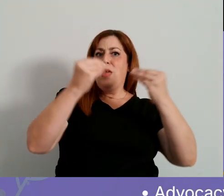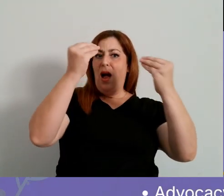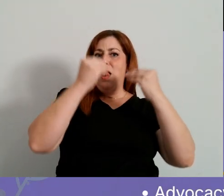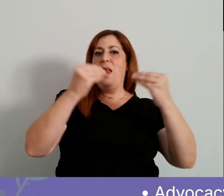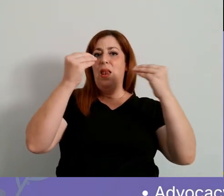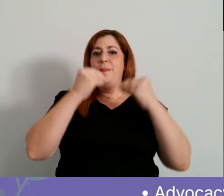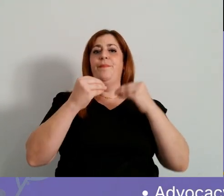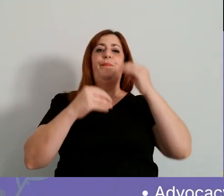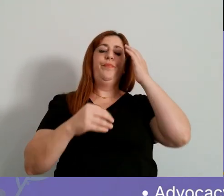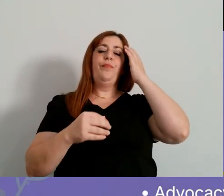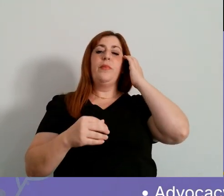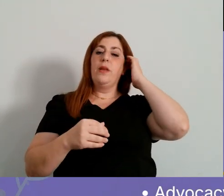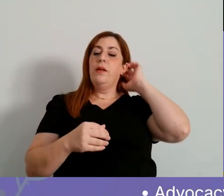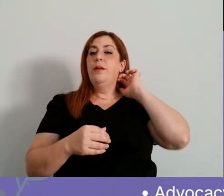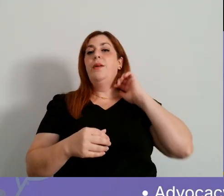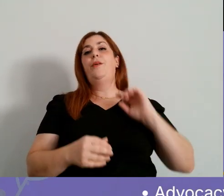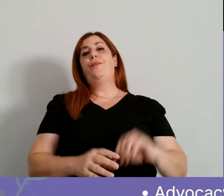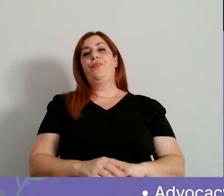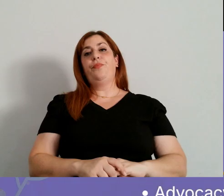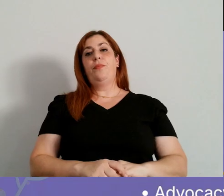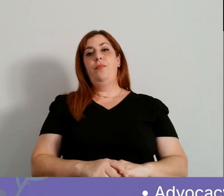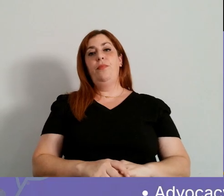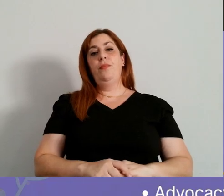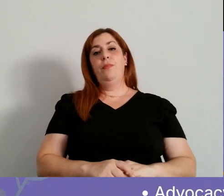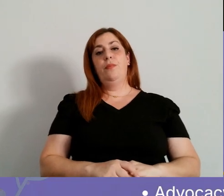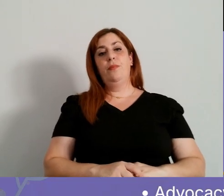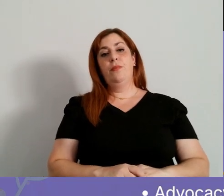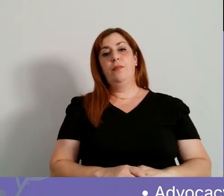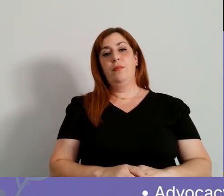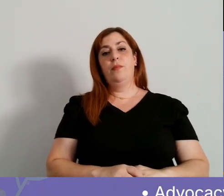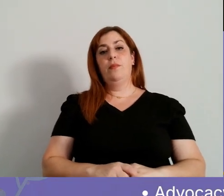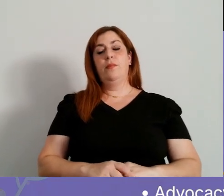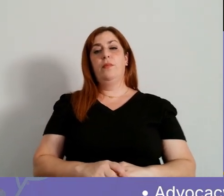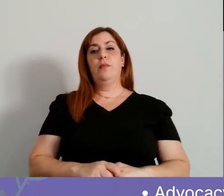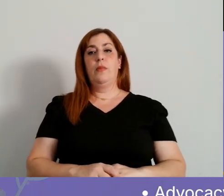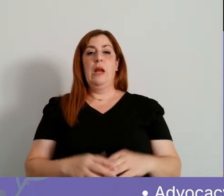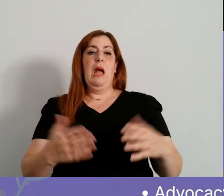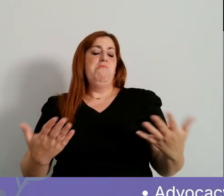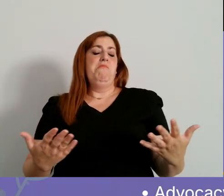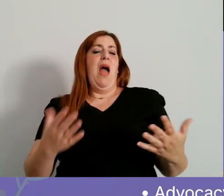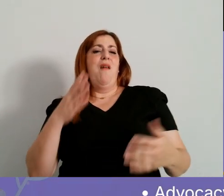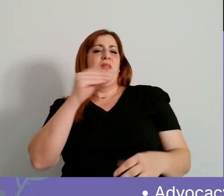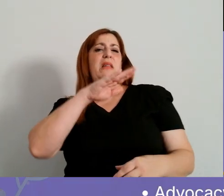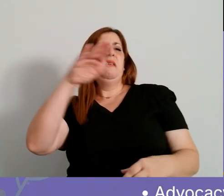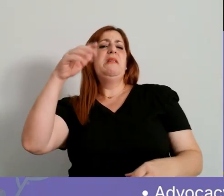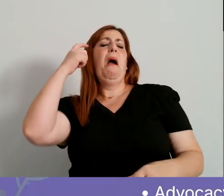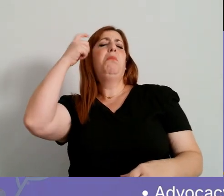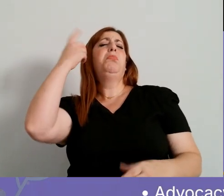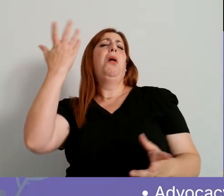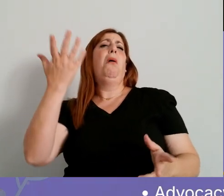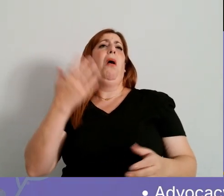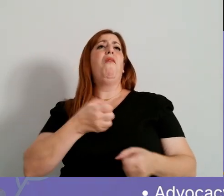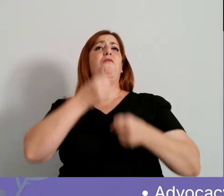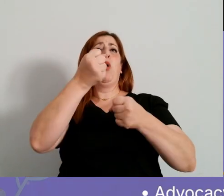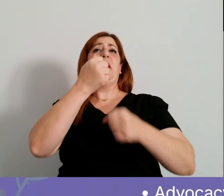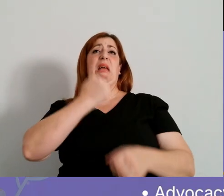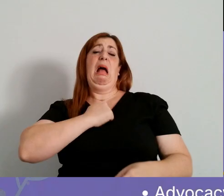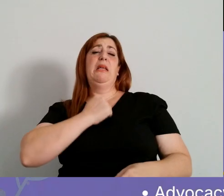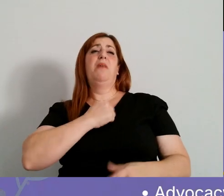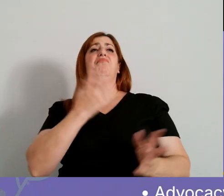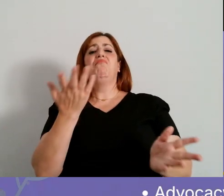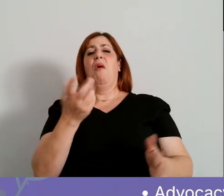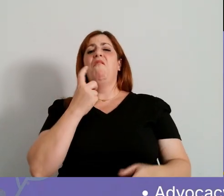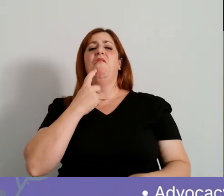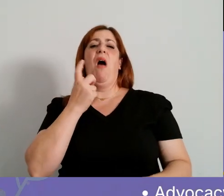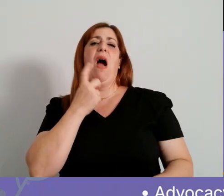difficult as well. People think that, oh, okay, advocating for yourself is, you're just saying what you need, but